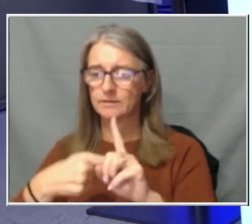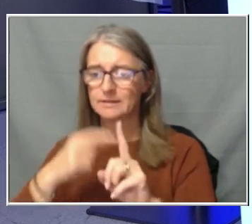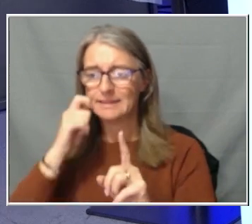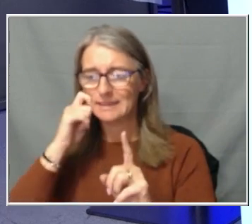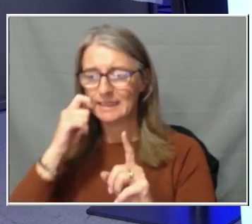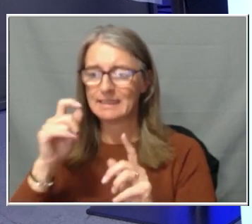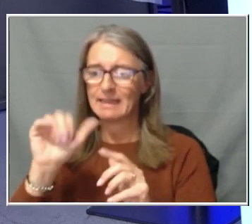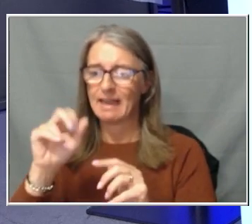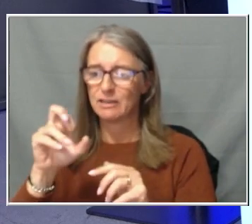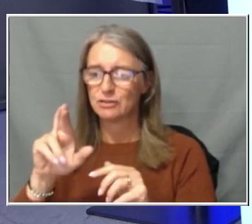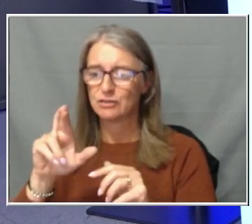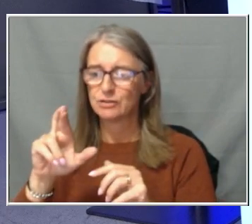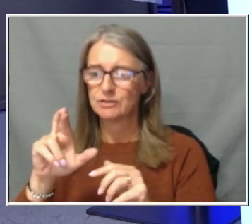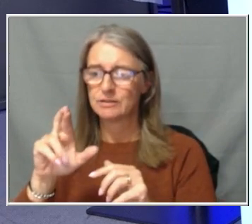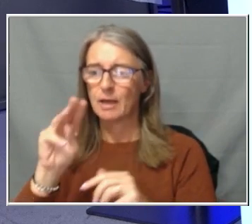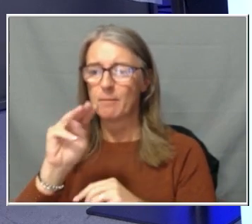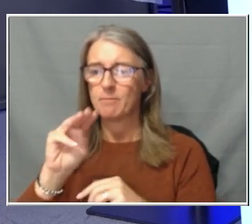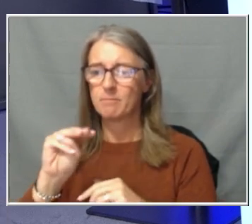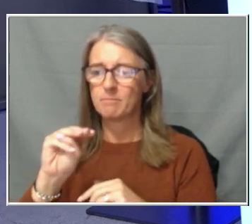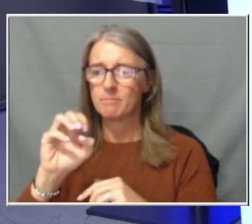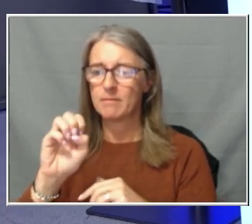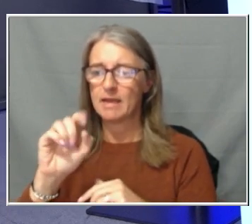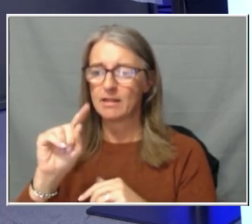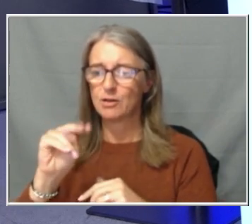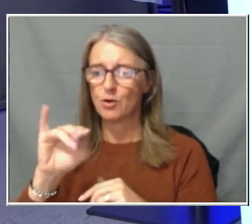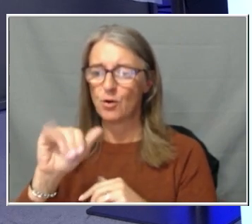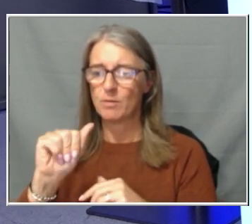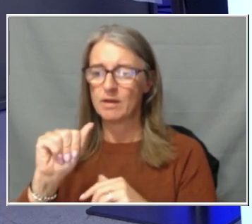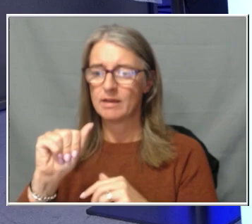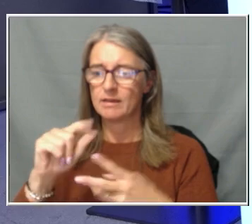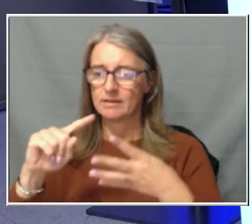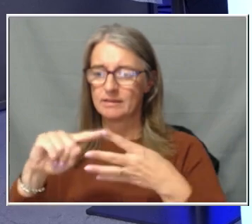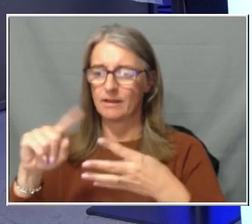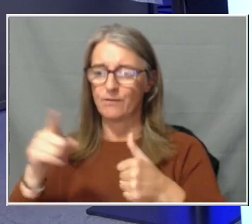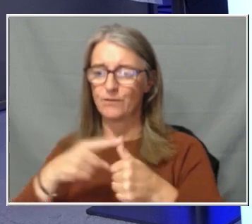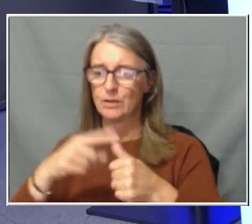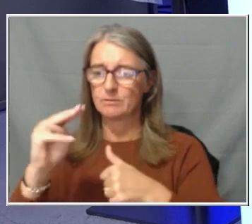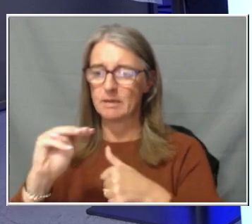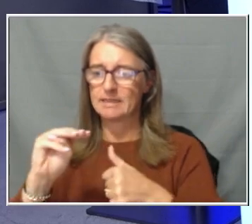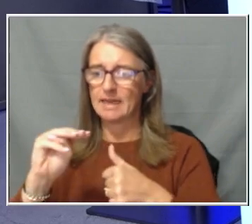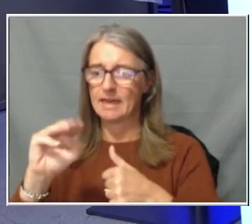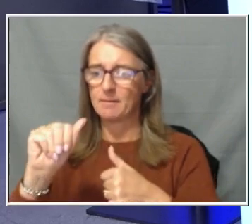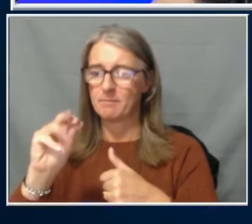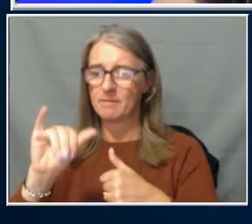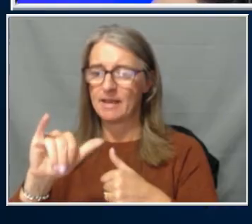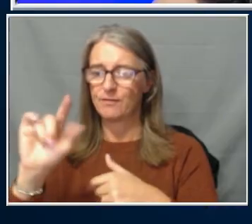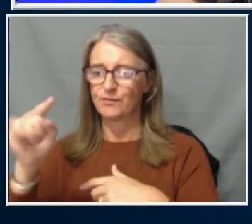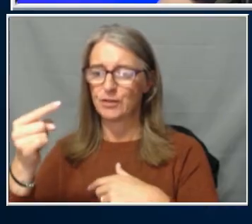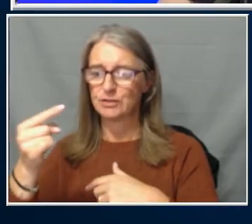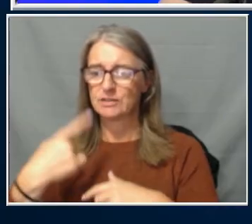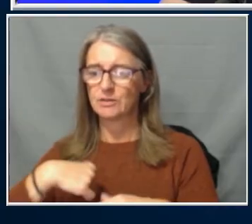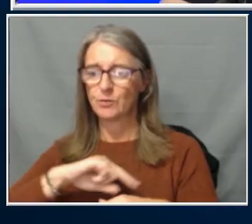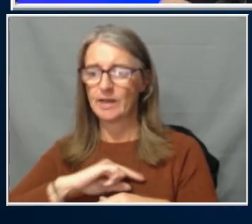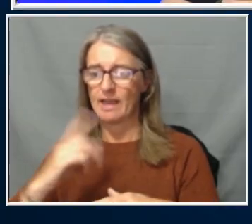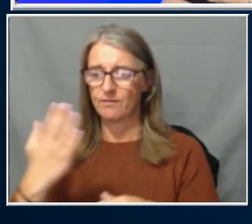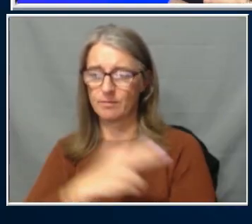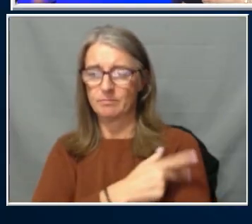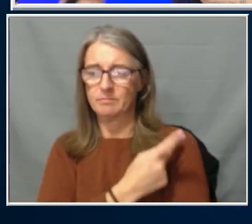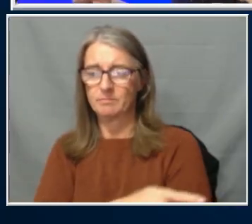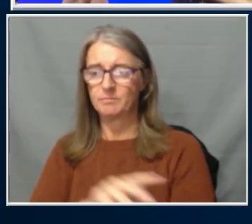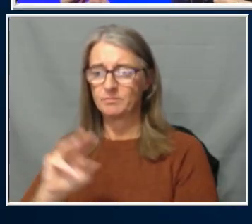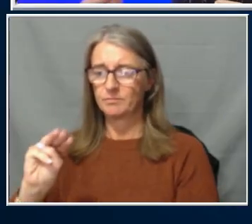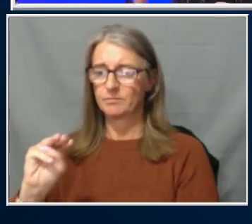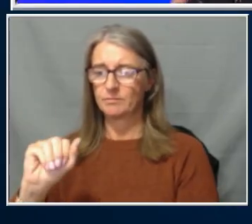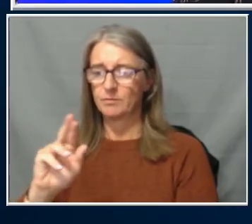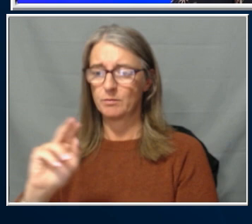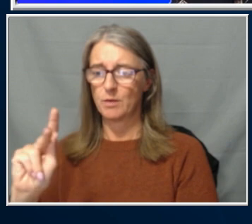Month. Melanoma Monday is actually the first Monday in May. That's right, So. May 1st. Okay, so we have one of their patients. So Mark Morgan was treated